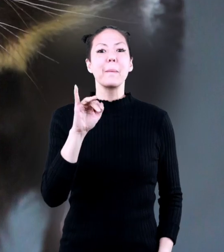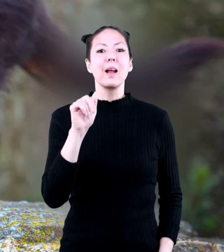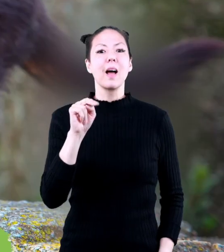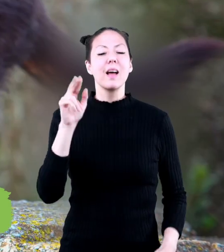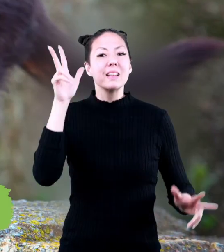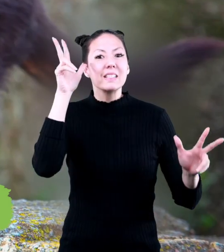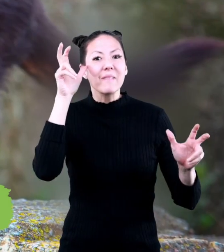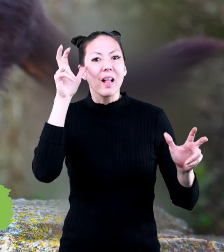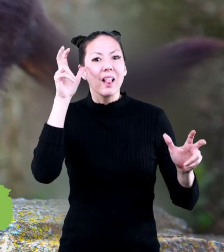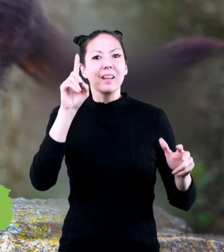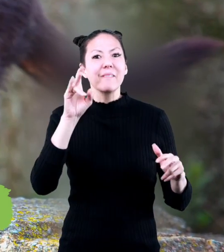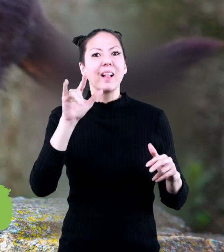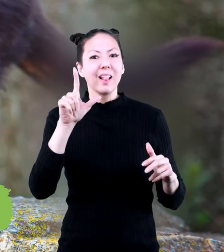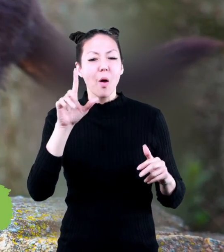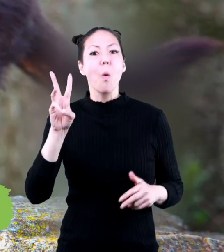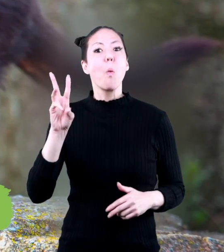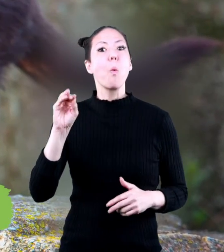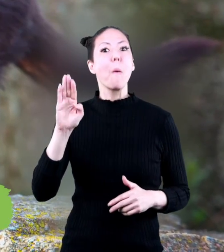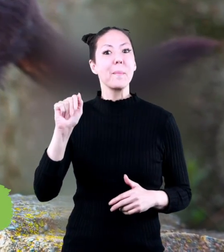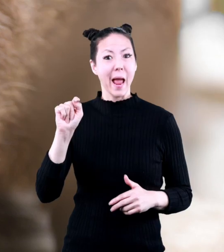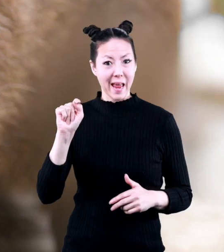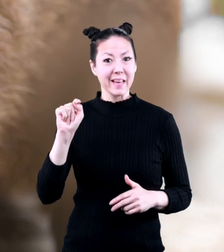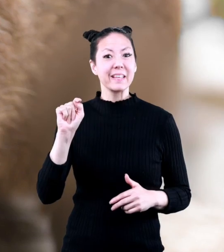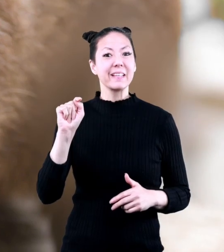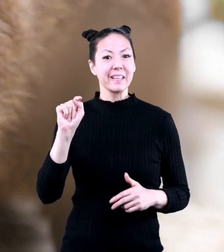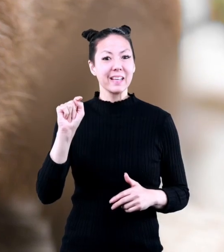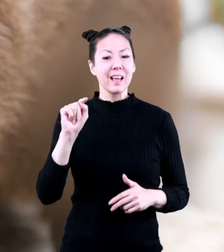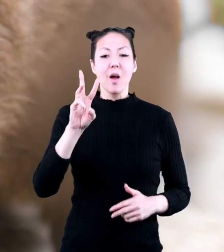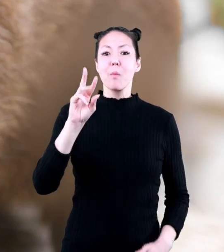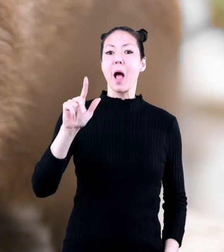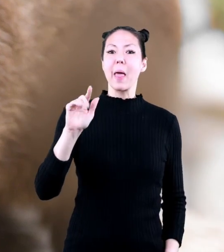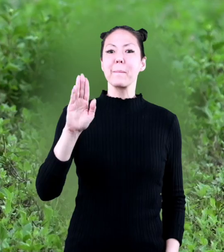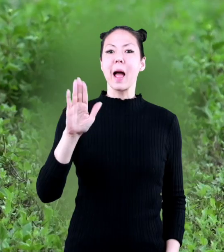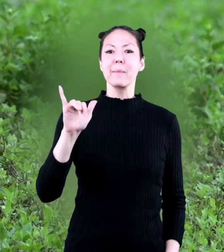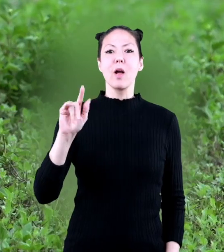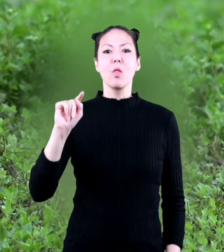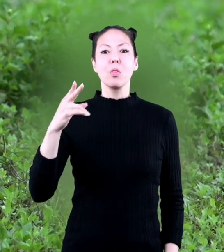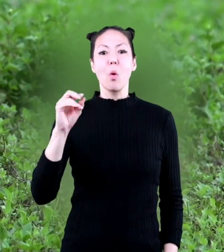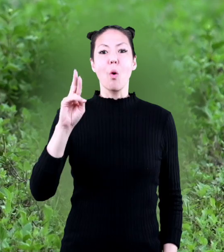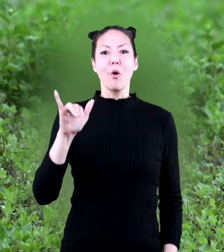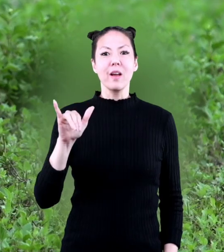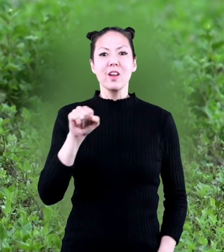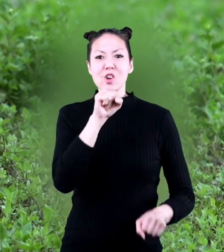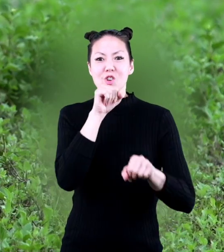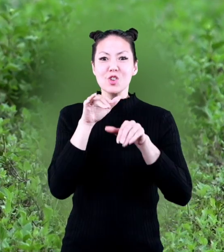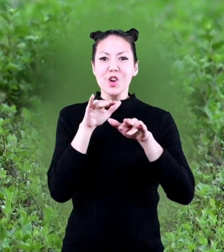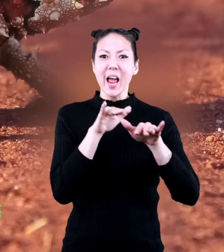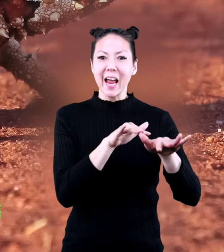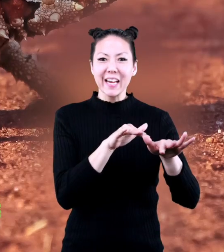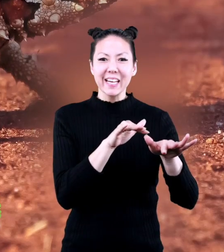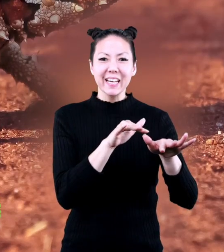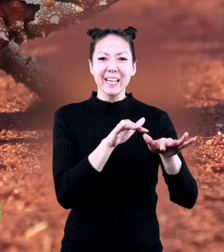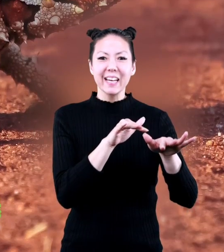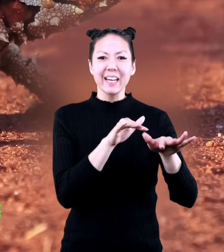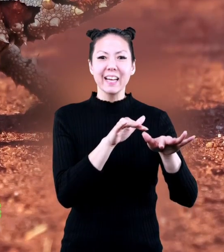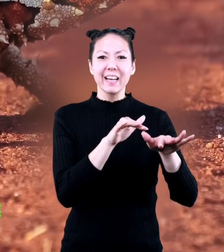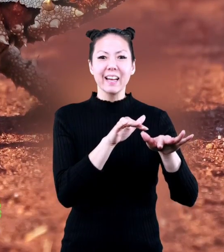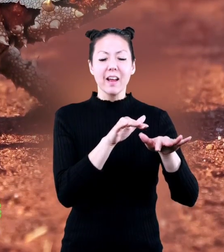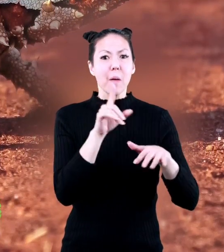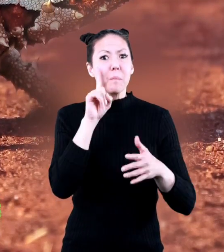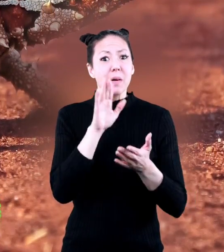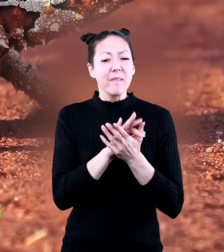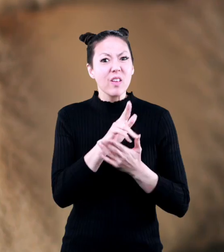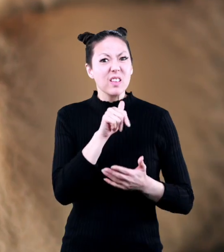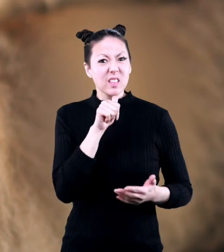creatures? Tasmanian devil, wombat, wallaby, thorny